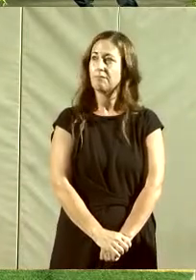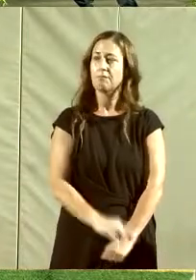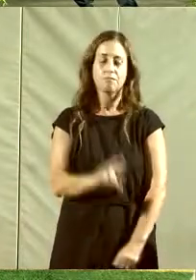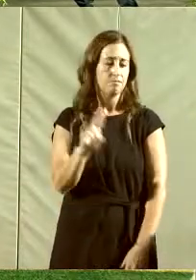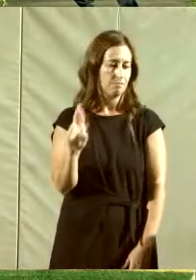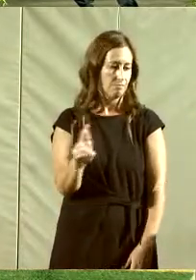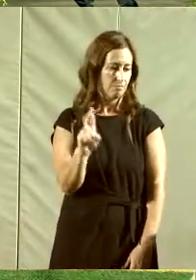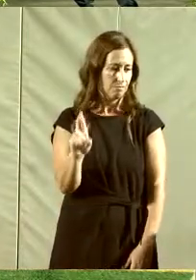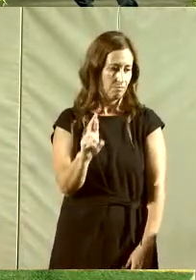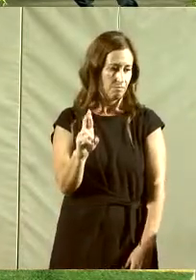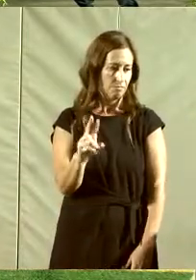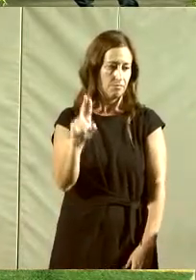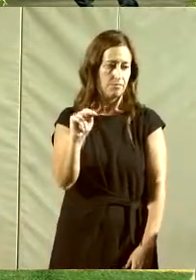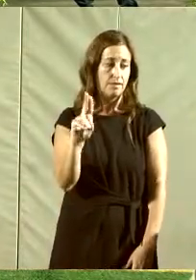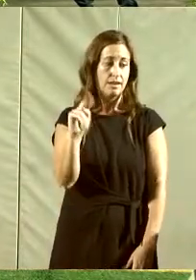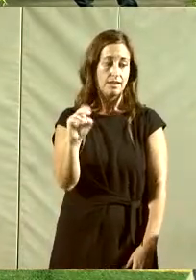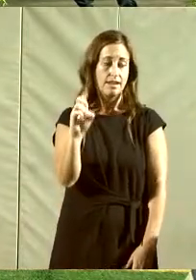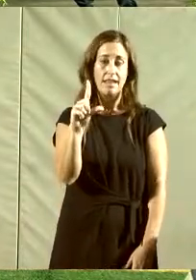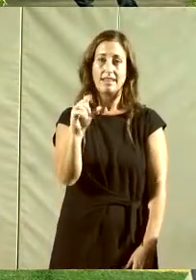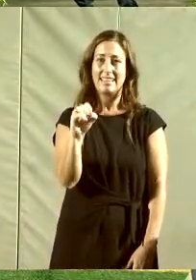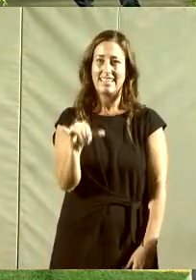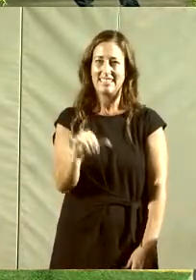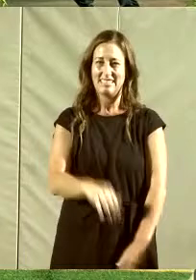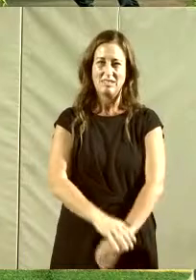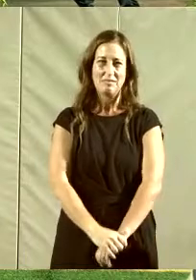Reagan Elizabeth Nunley.